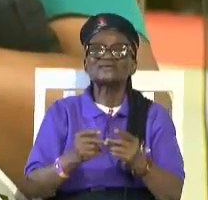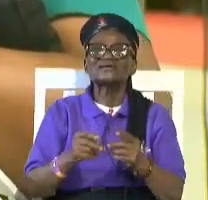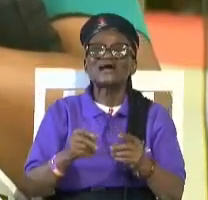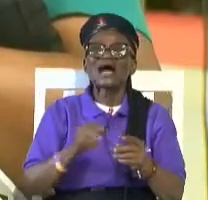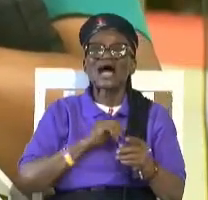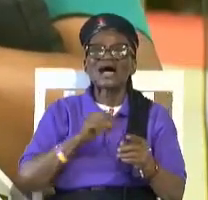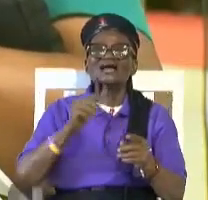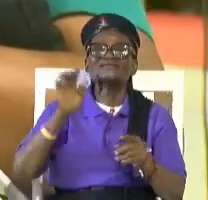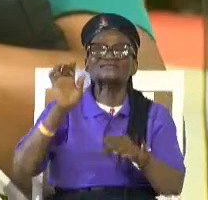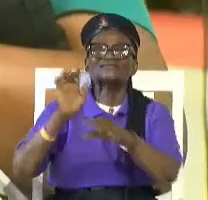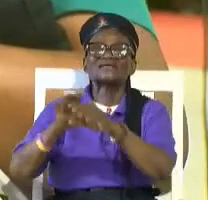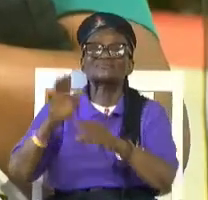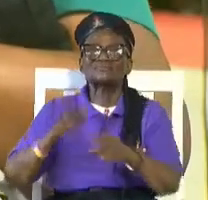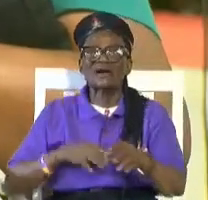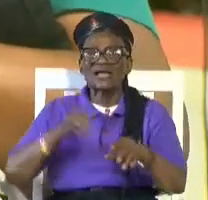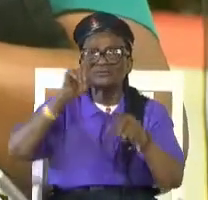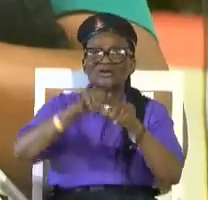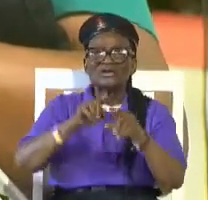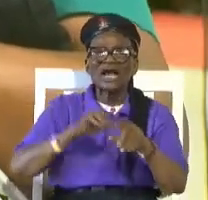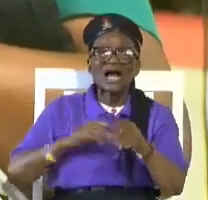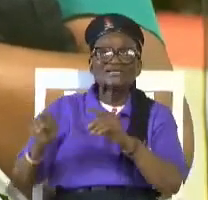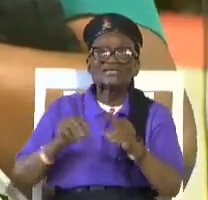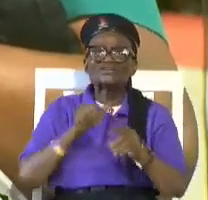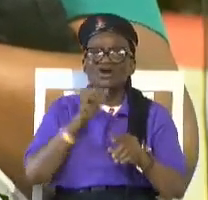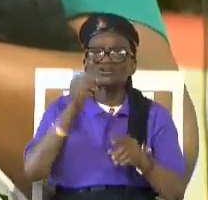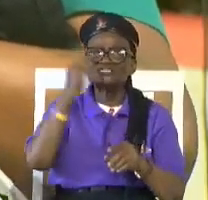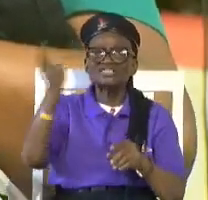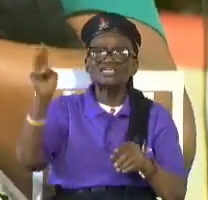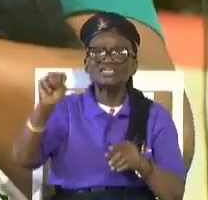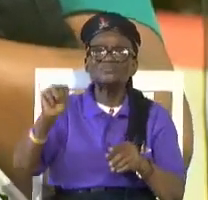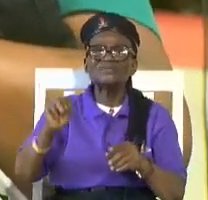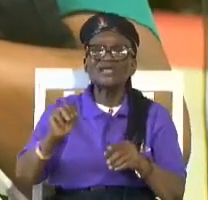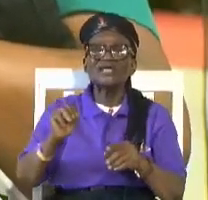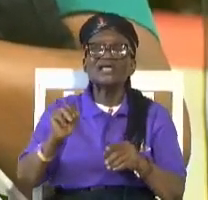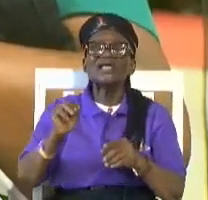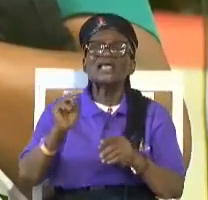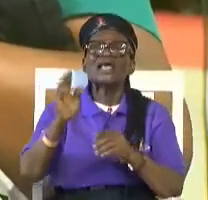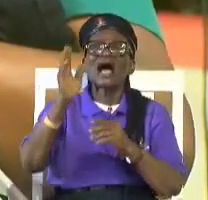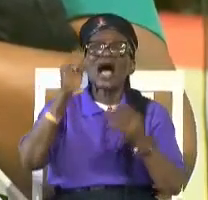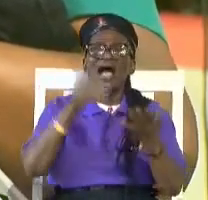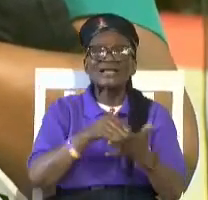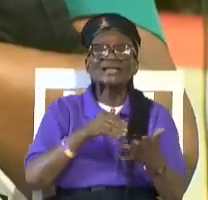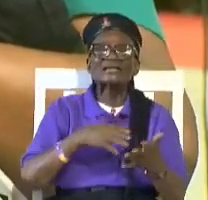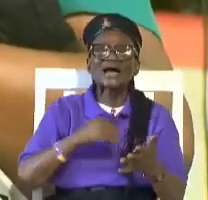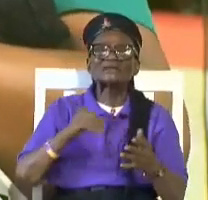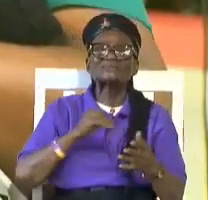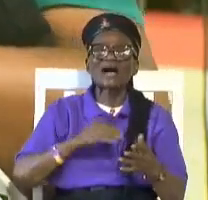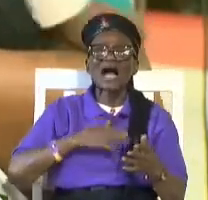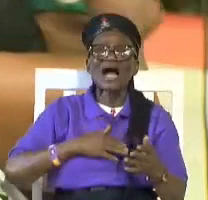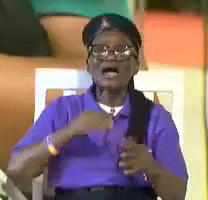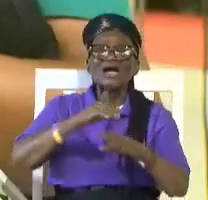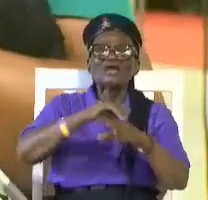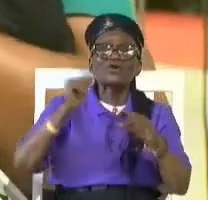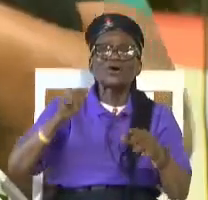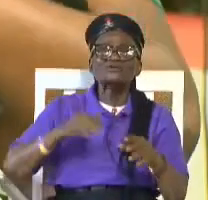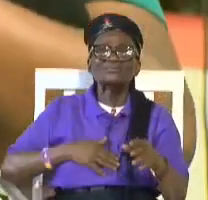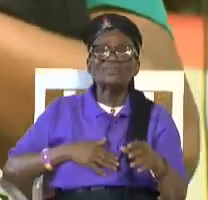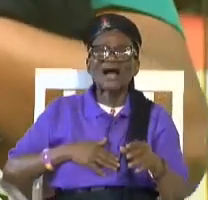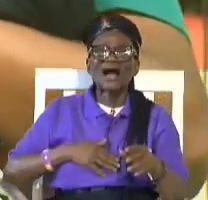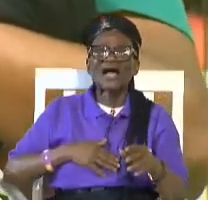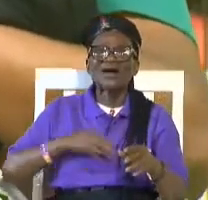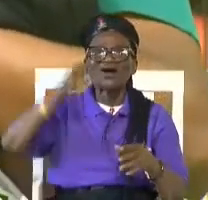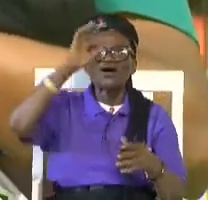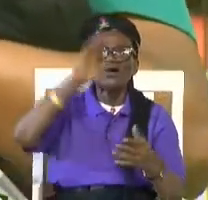I did not see him again. Then I woke up. Immediately I woke up, I was just thanking God. I called my husband. I said, you better find